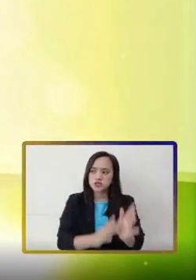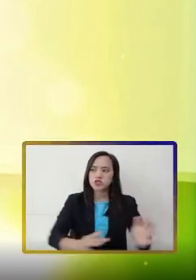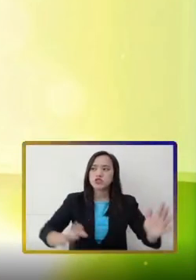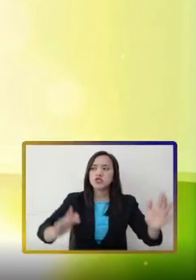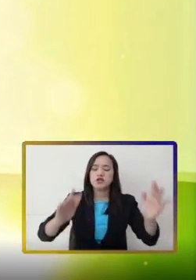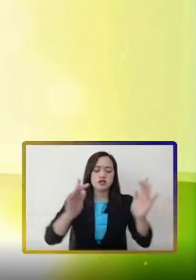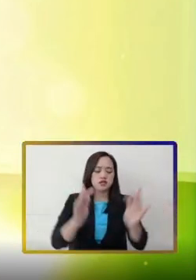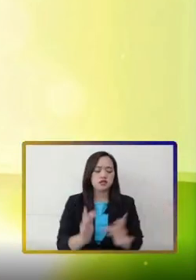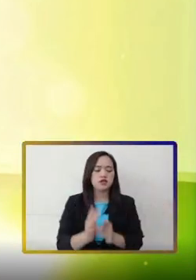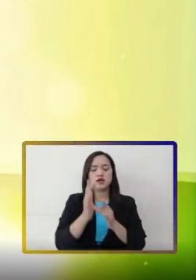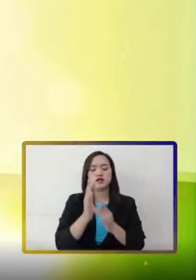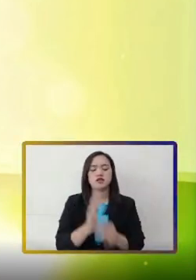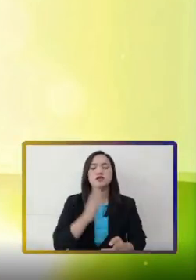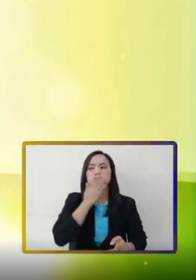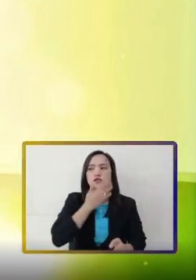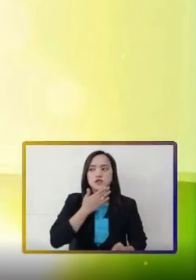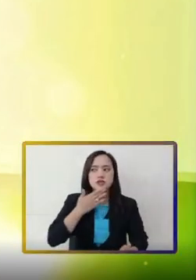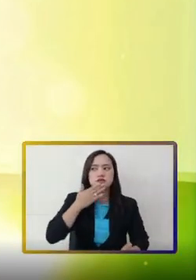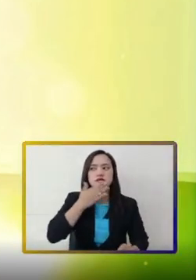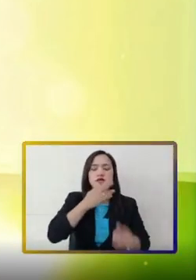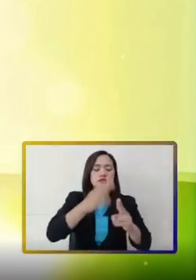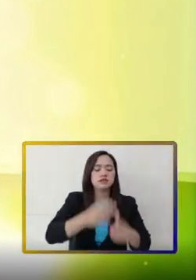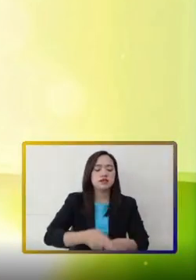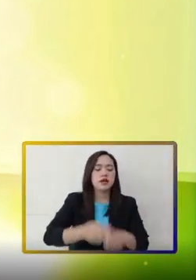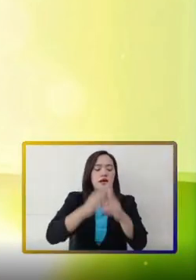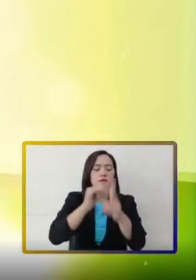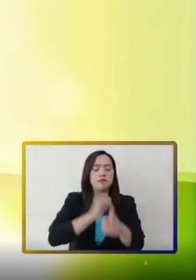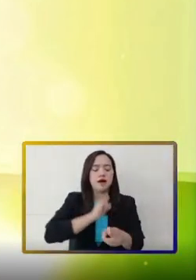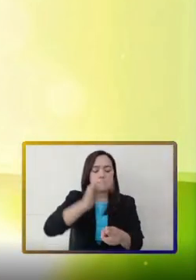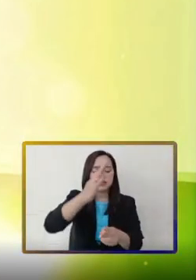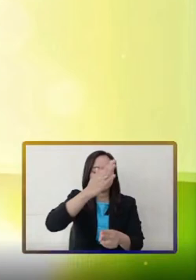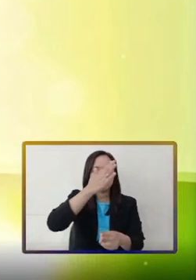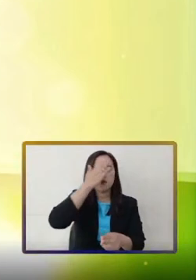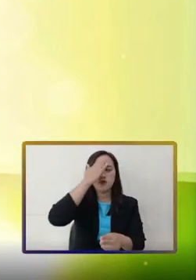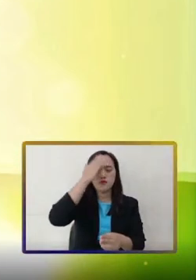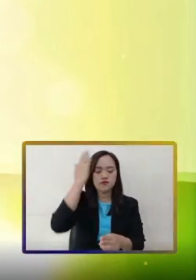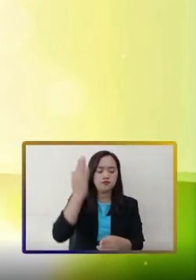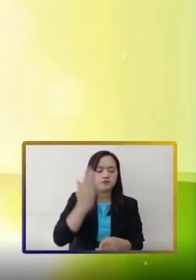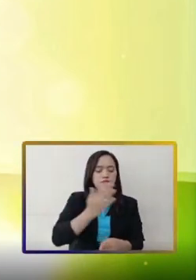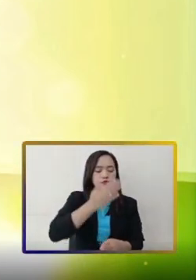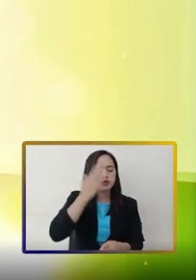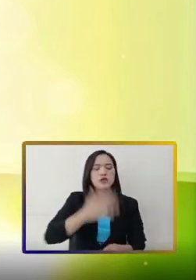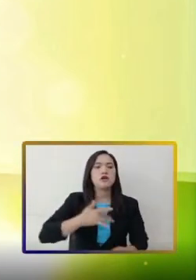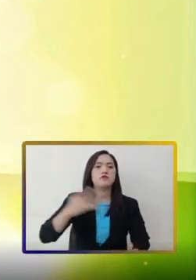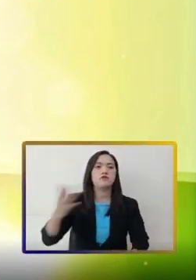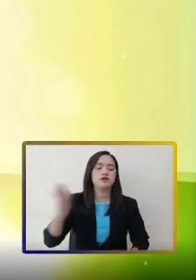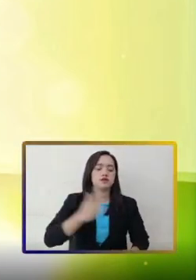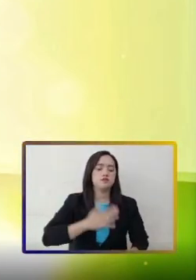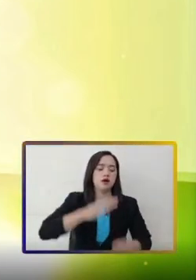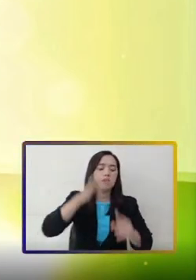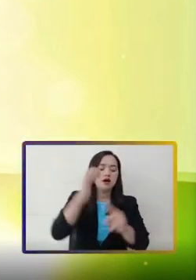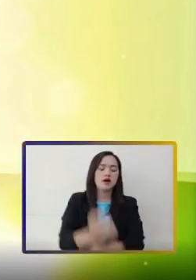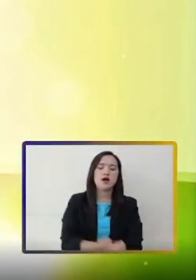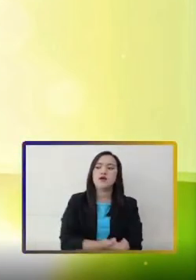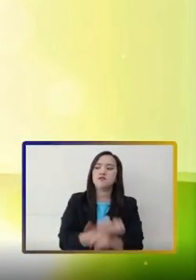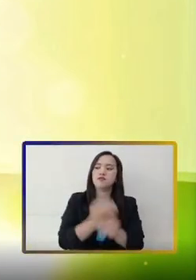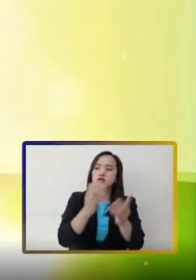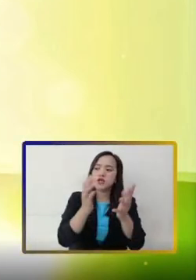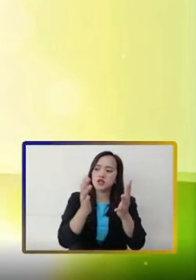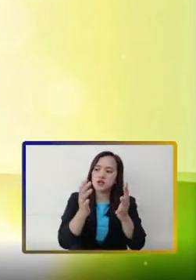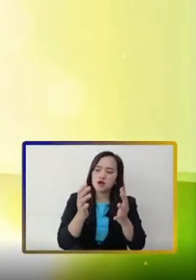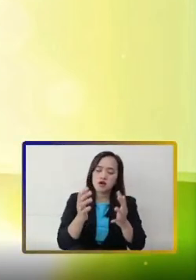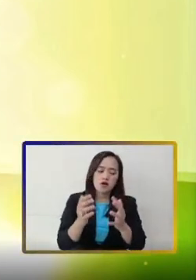Jesus, Jesus, sweetest name I know, is my